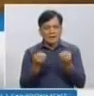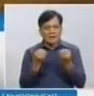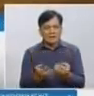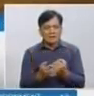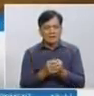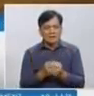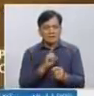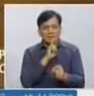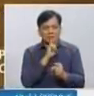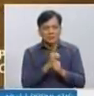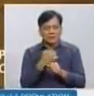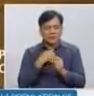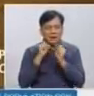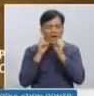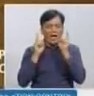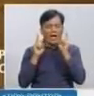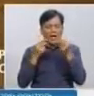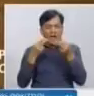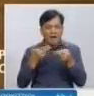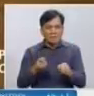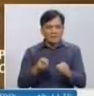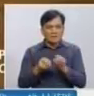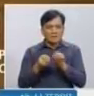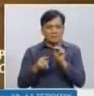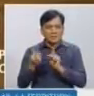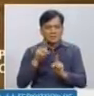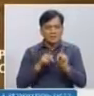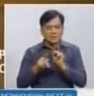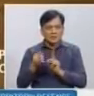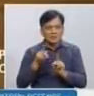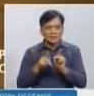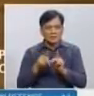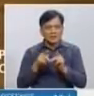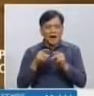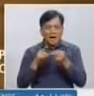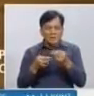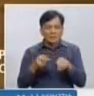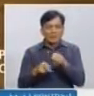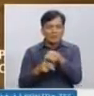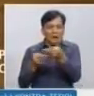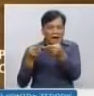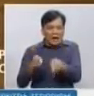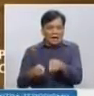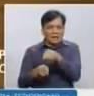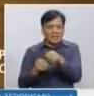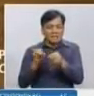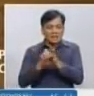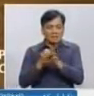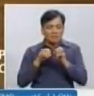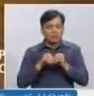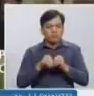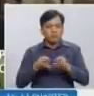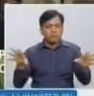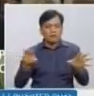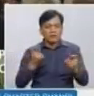can only shudder at the harm that those drugs could have caused had they reached the streets of